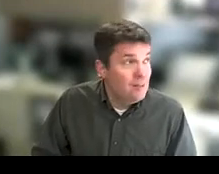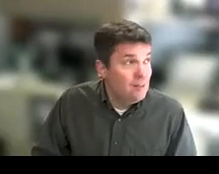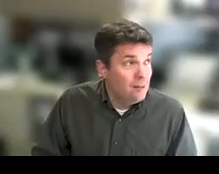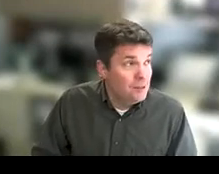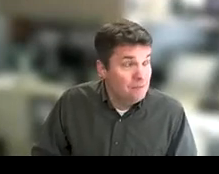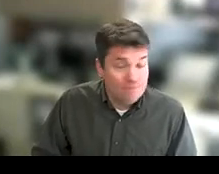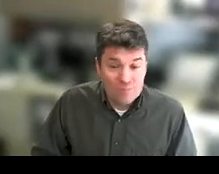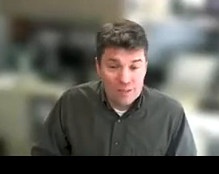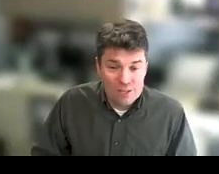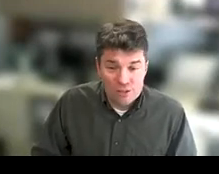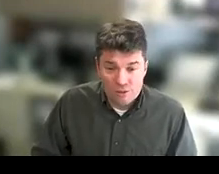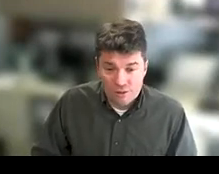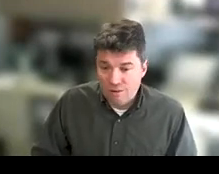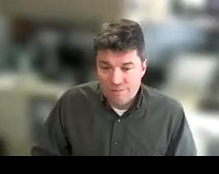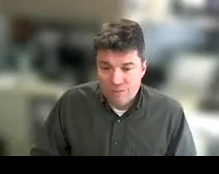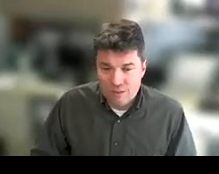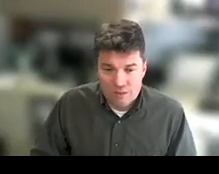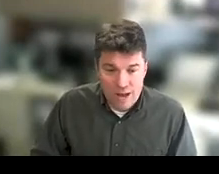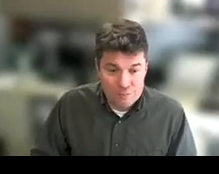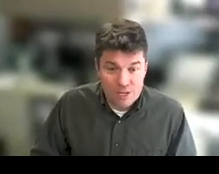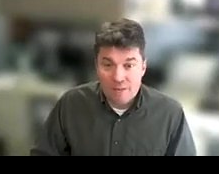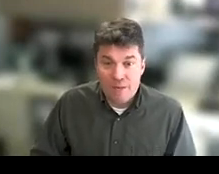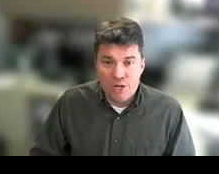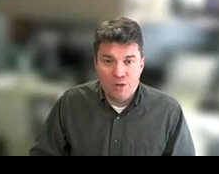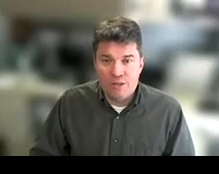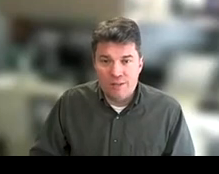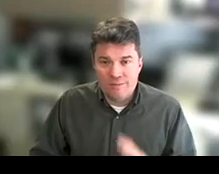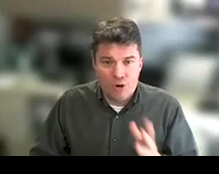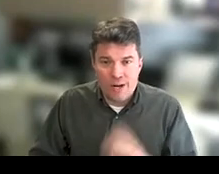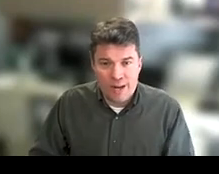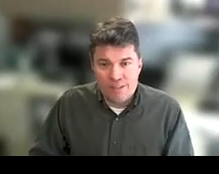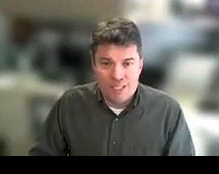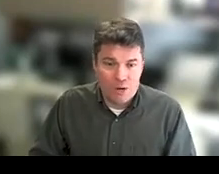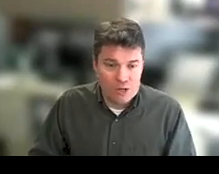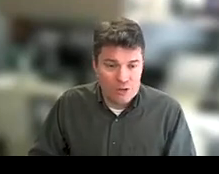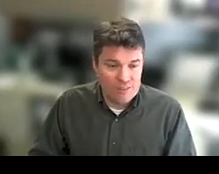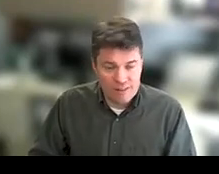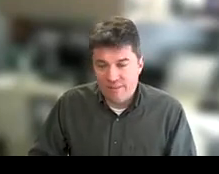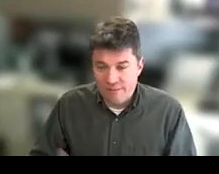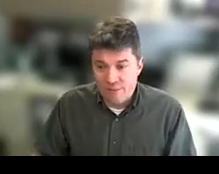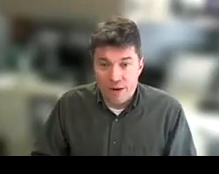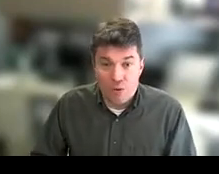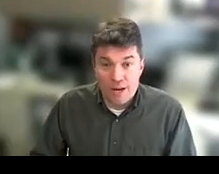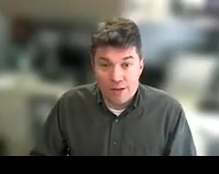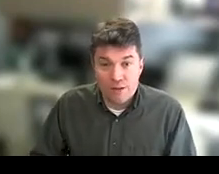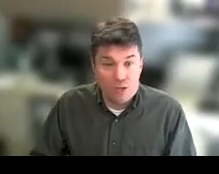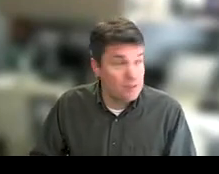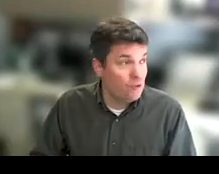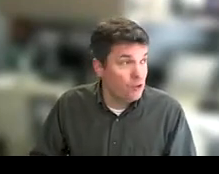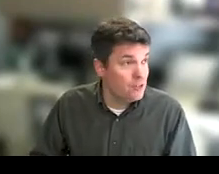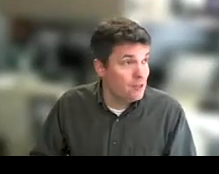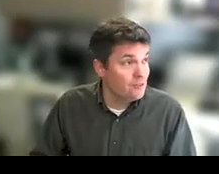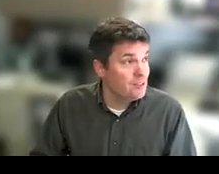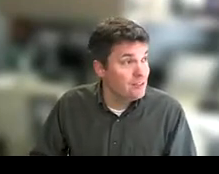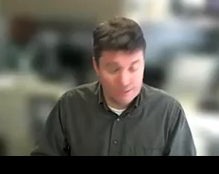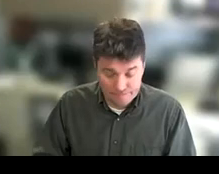flashing. These are apps that can be used for any type of situation if somebody would like to use